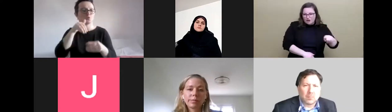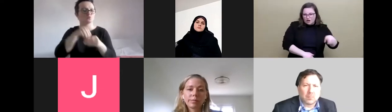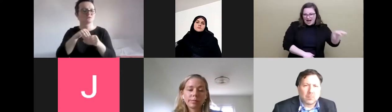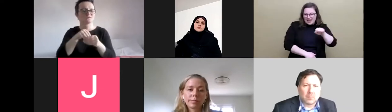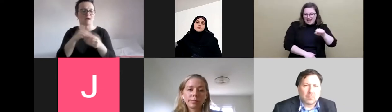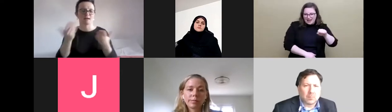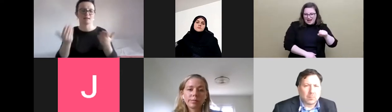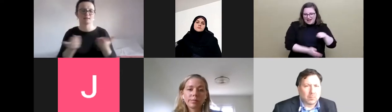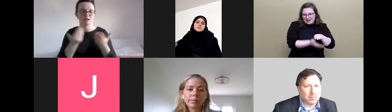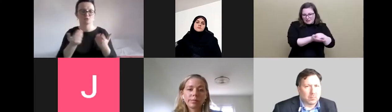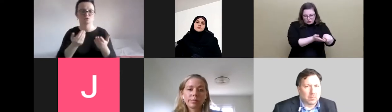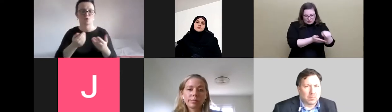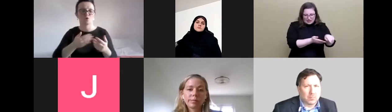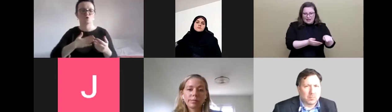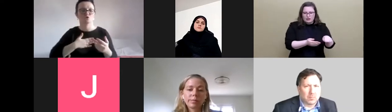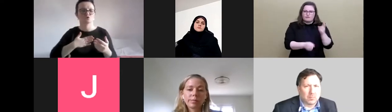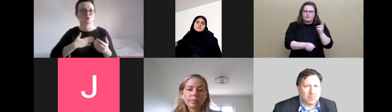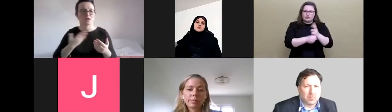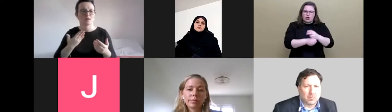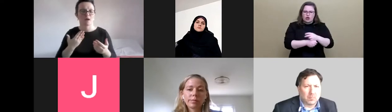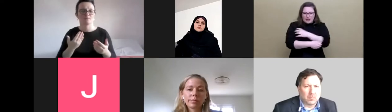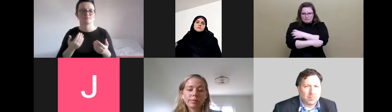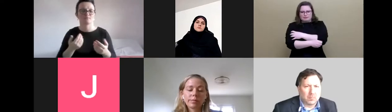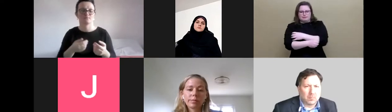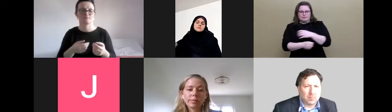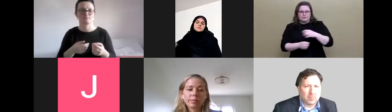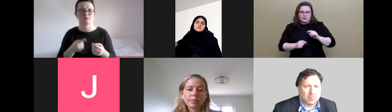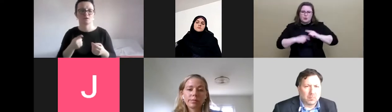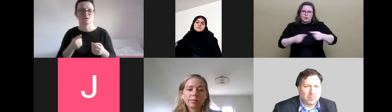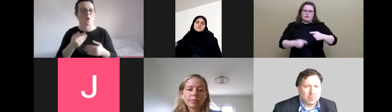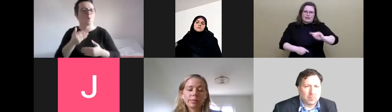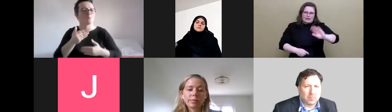development of capacities.